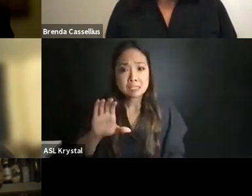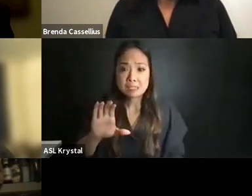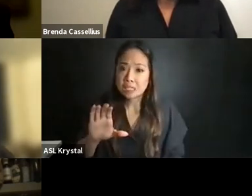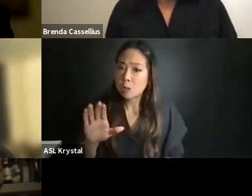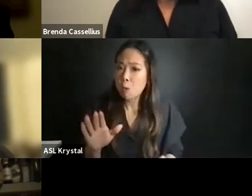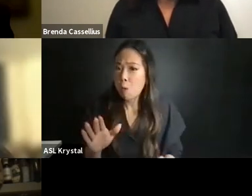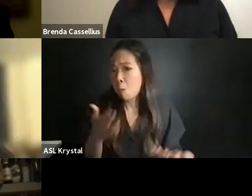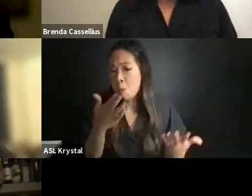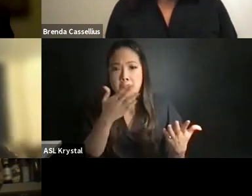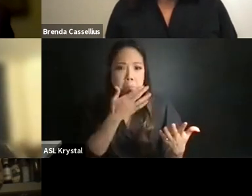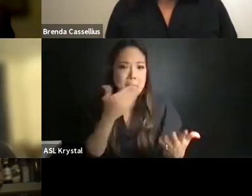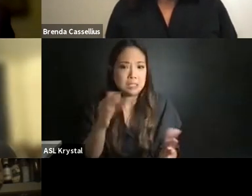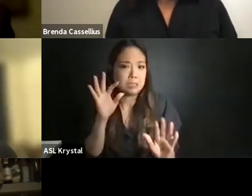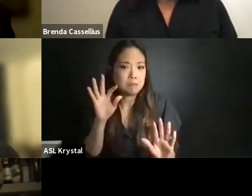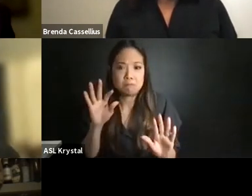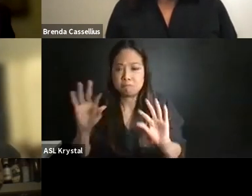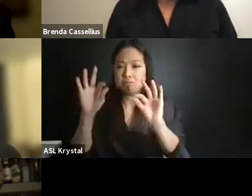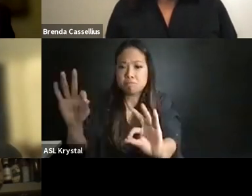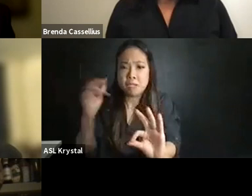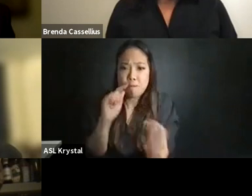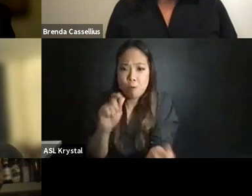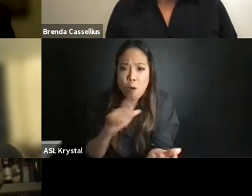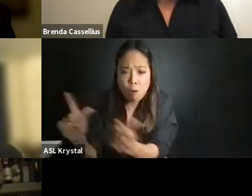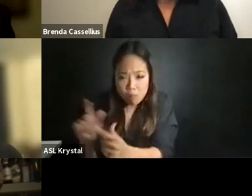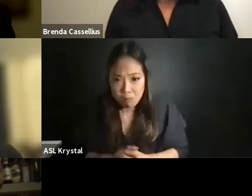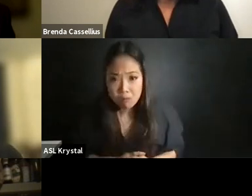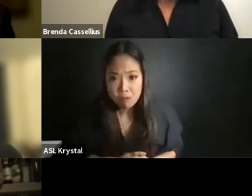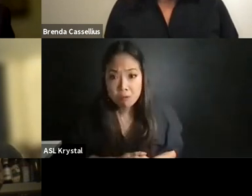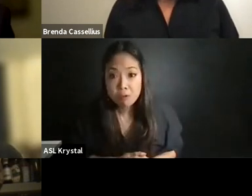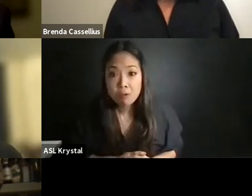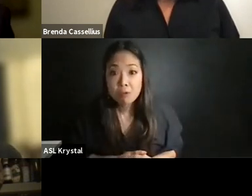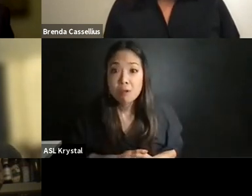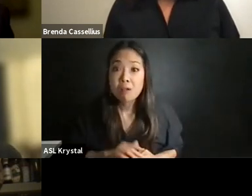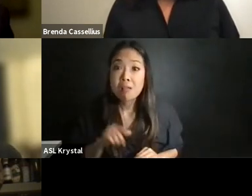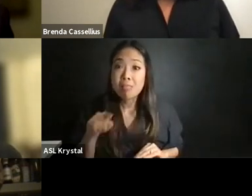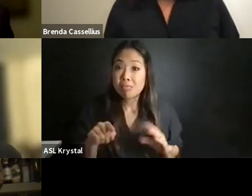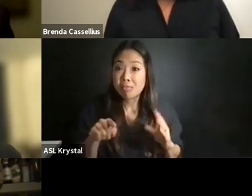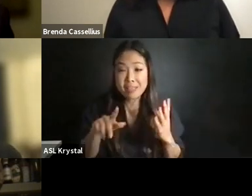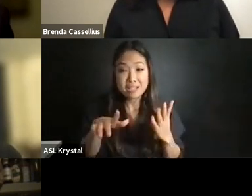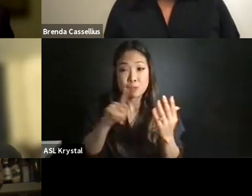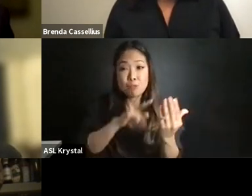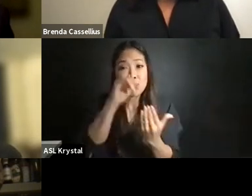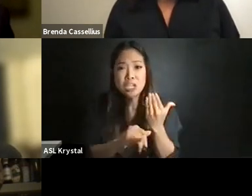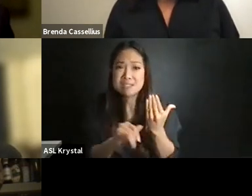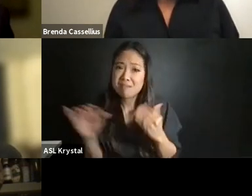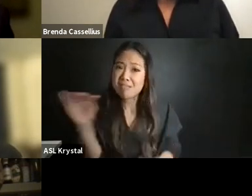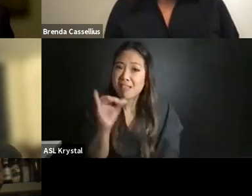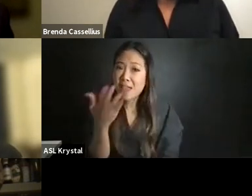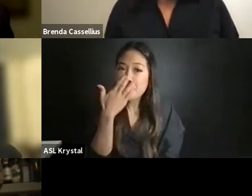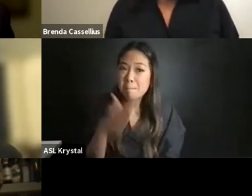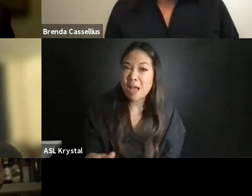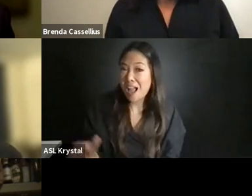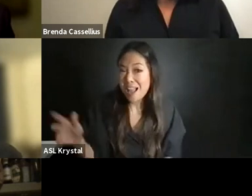all monumental project has been a bad soap opera where is the juice where is the